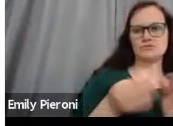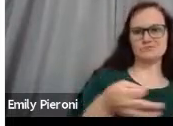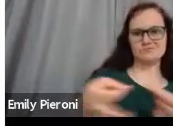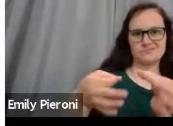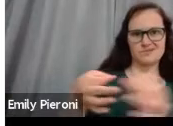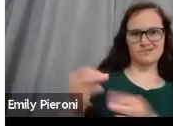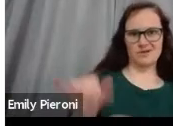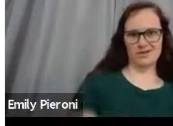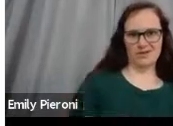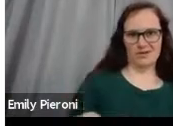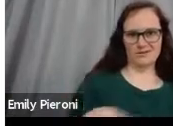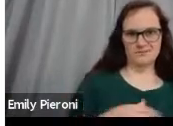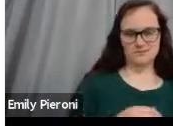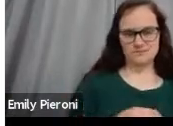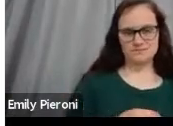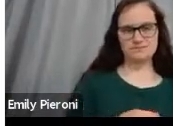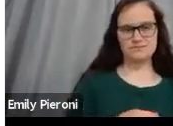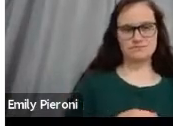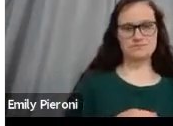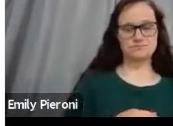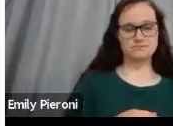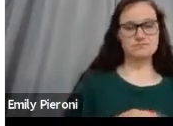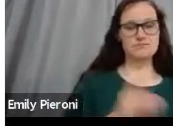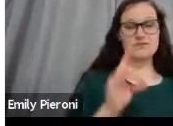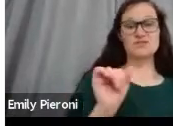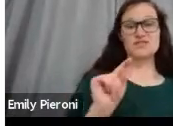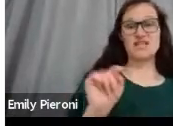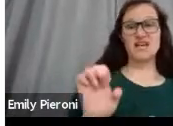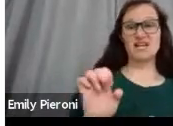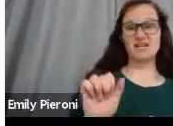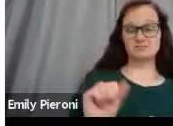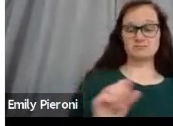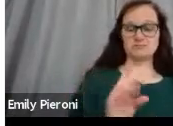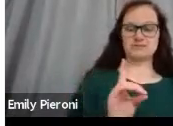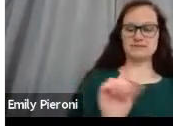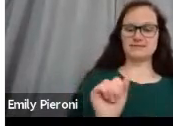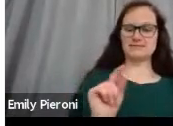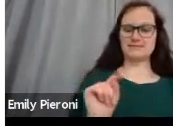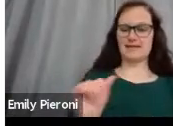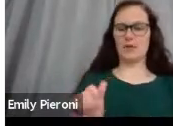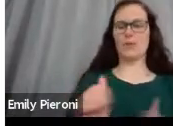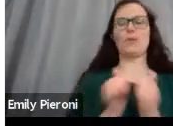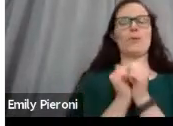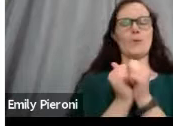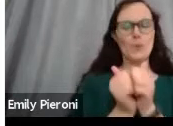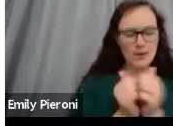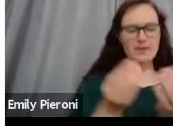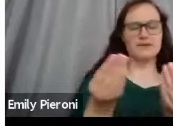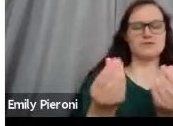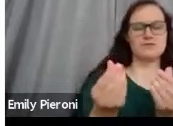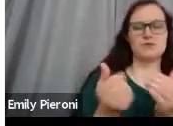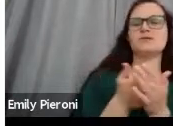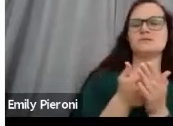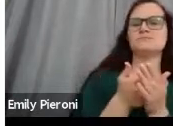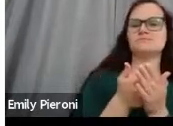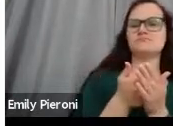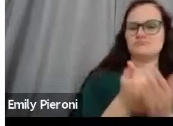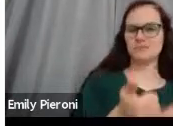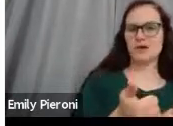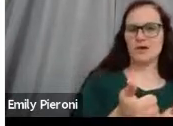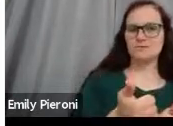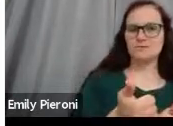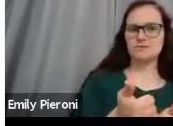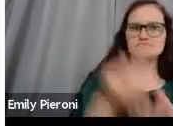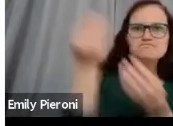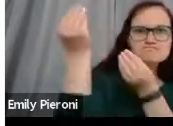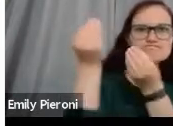So data with a story provides a compelling narrative that is driven by the data. It creates